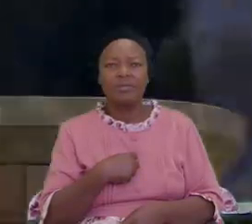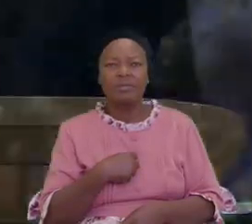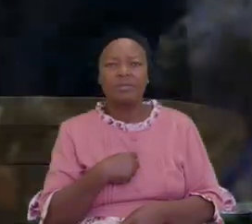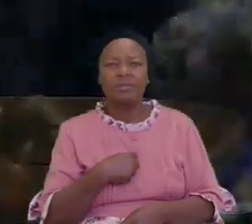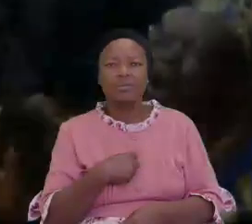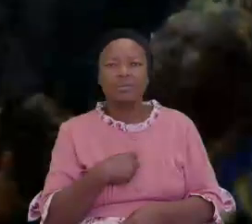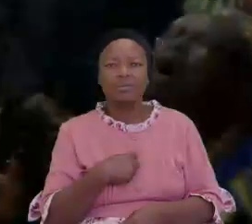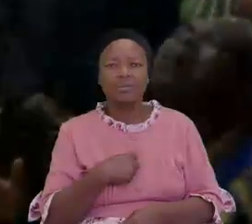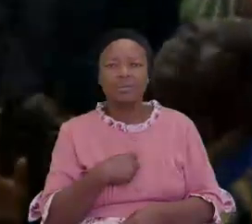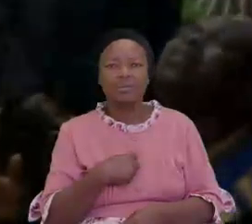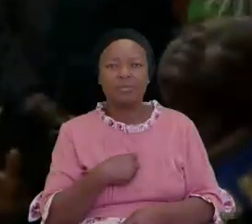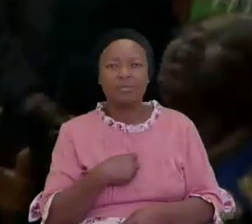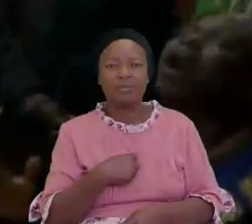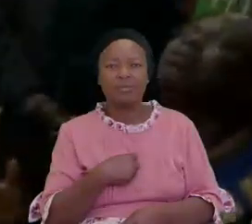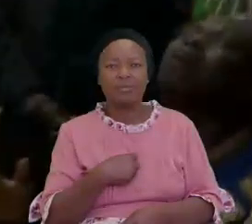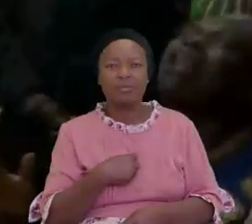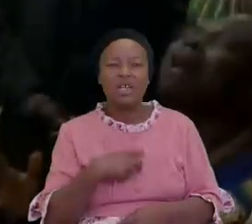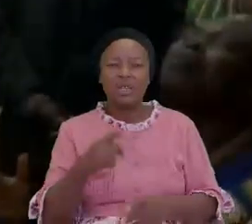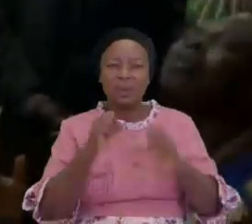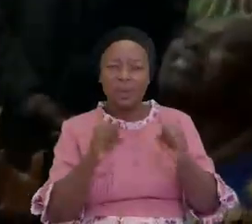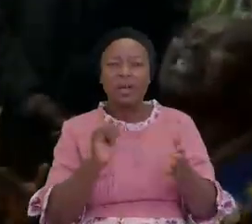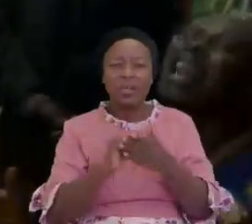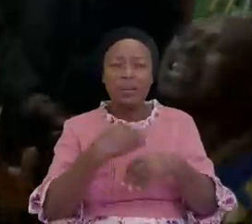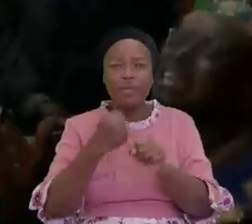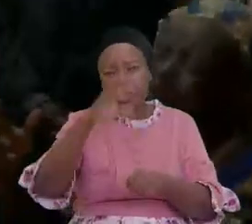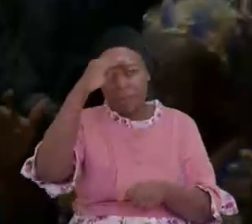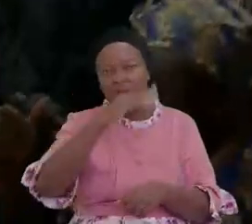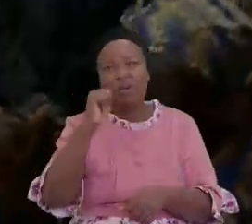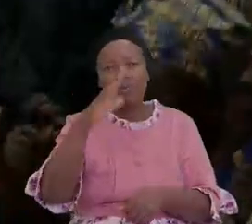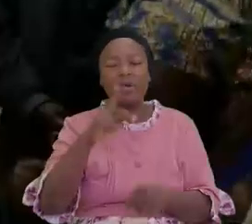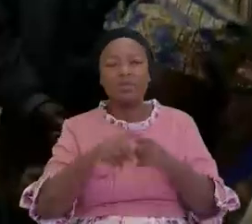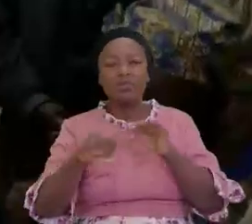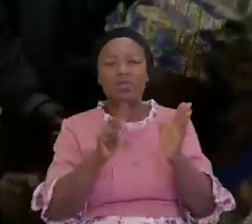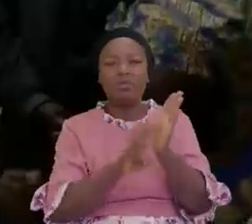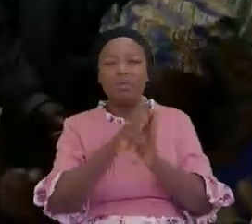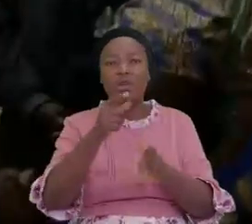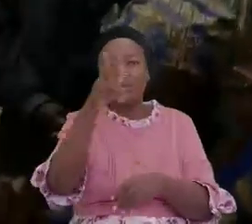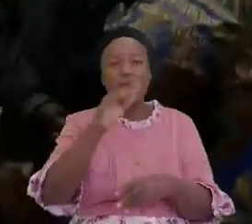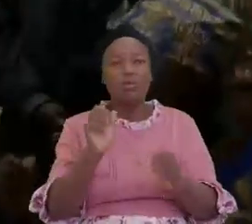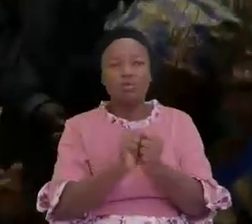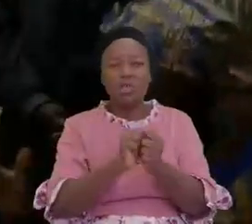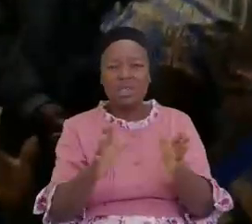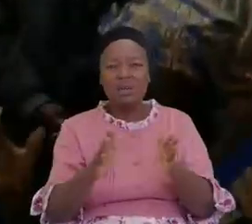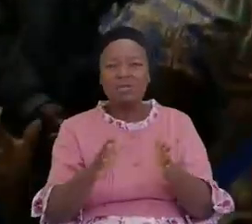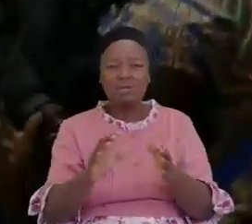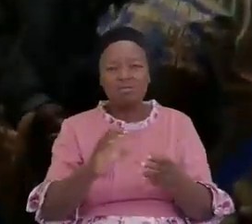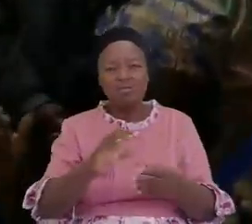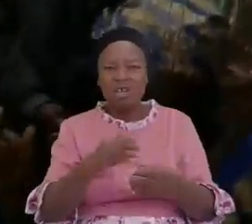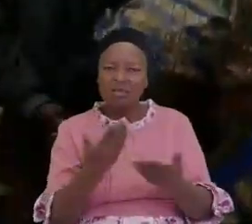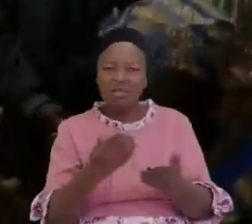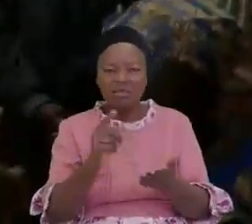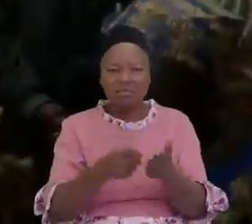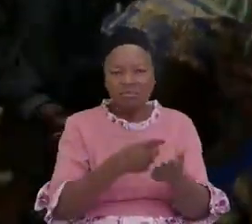The power that makes a man and woman to do the will of God without modifying that will and without